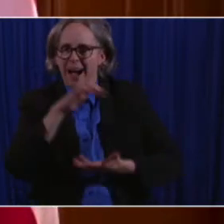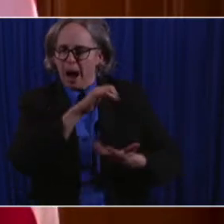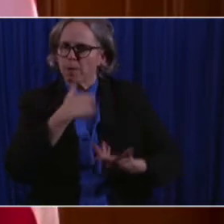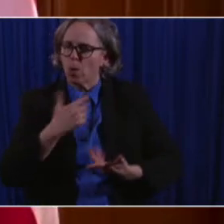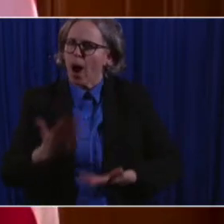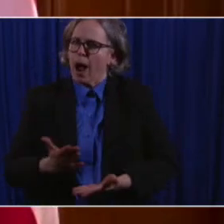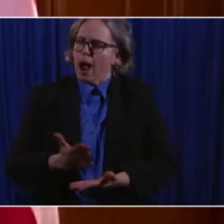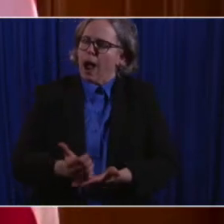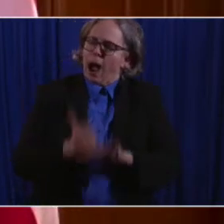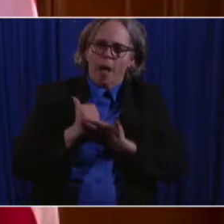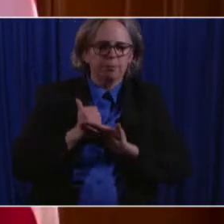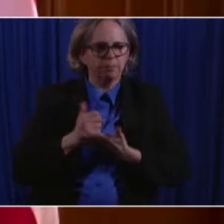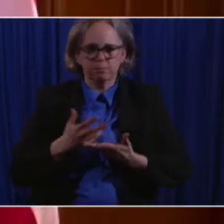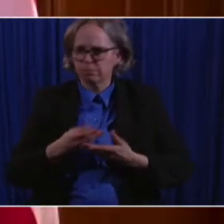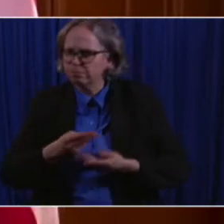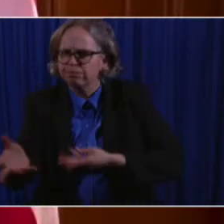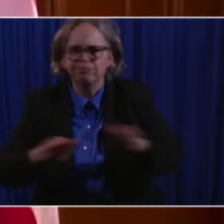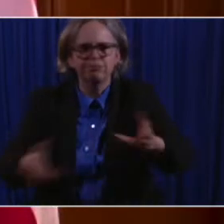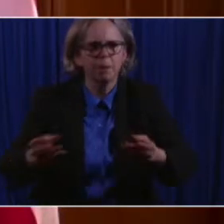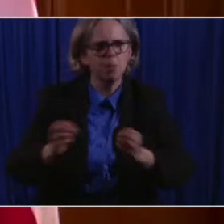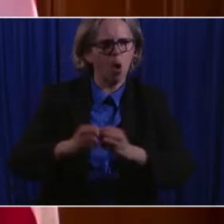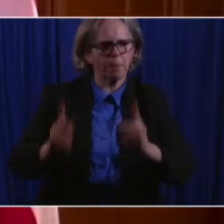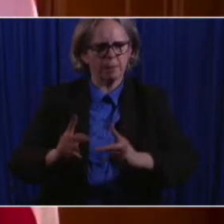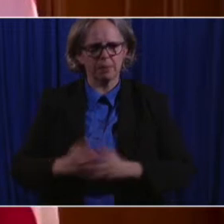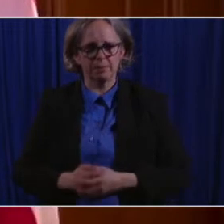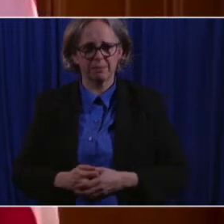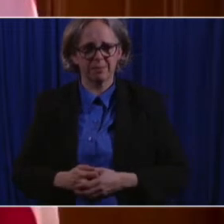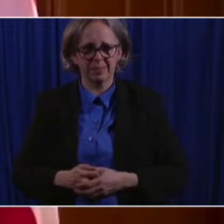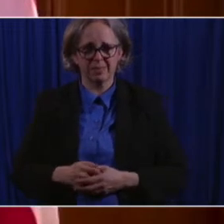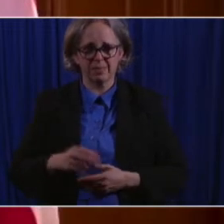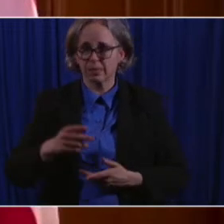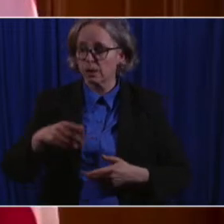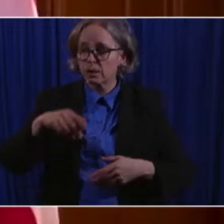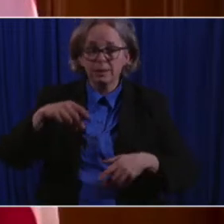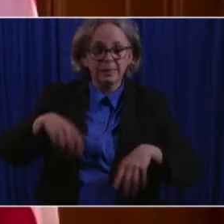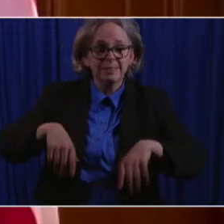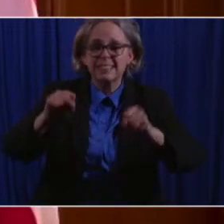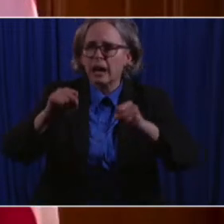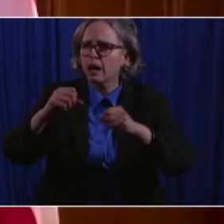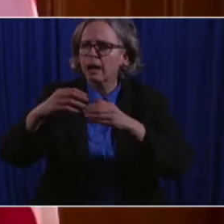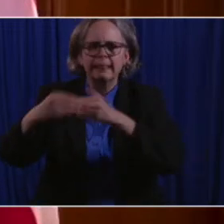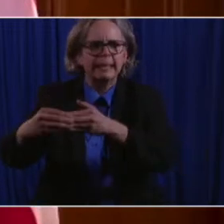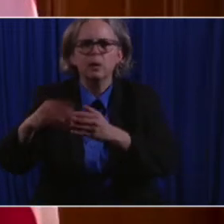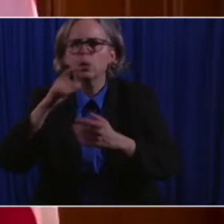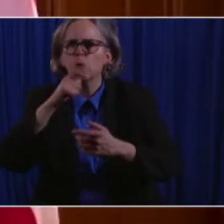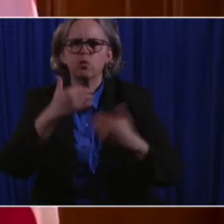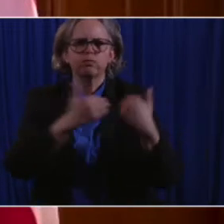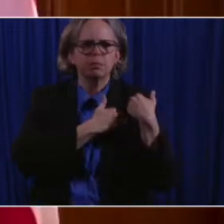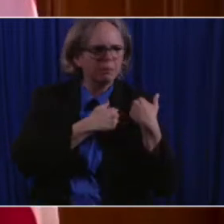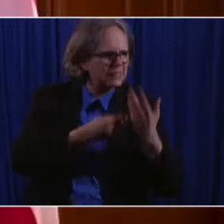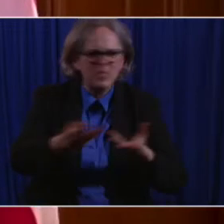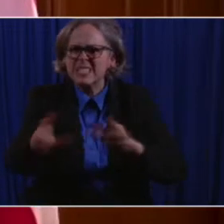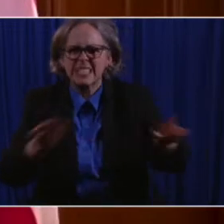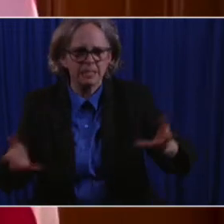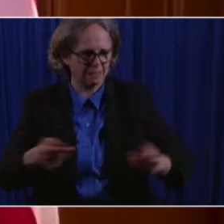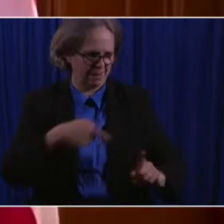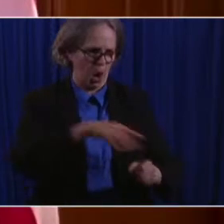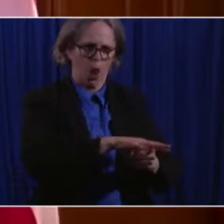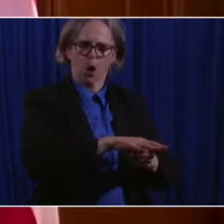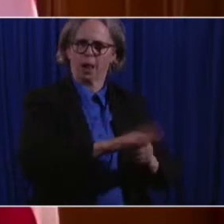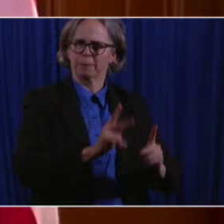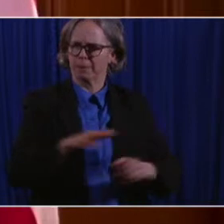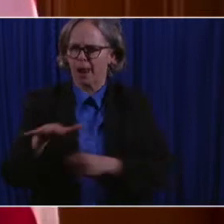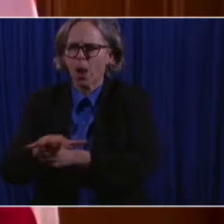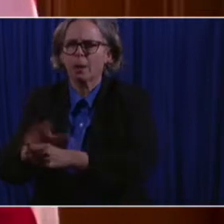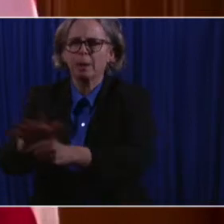a lot by people at the local level. And that's what's good about this. This is Ohioans helping Ohioans. You go into any vaccination site, Randy,